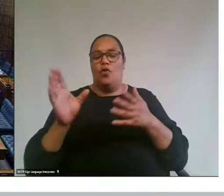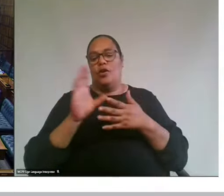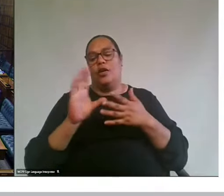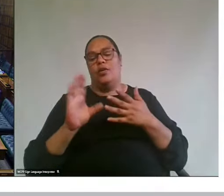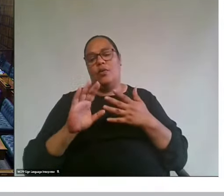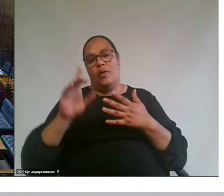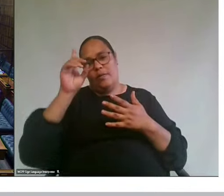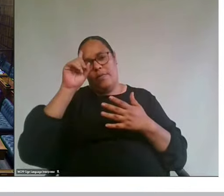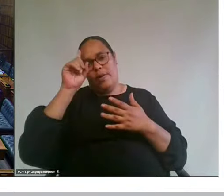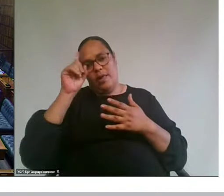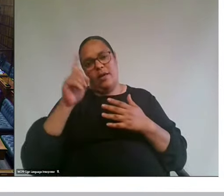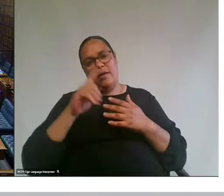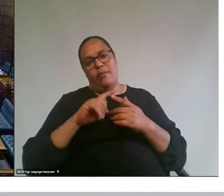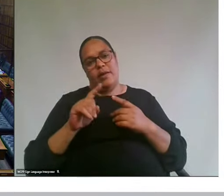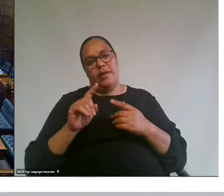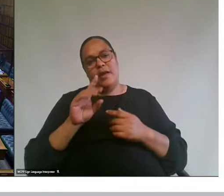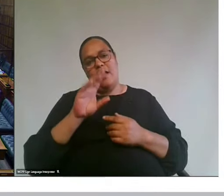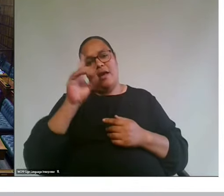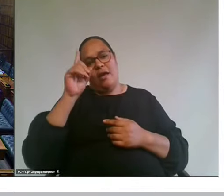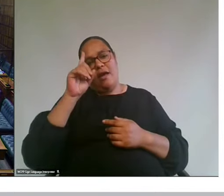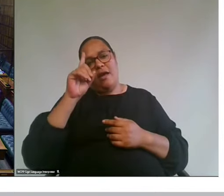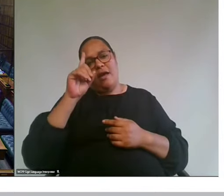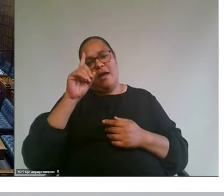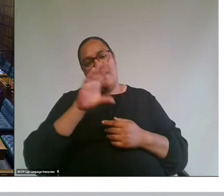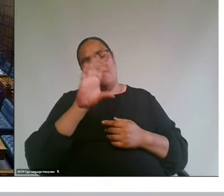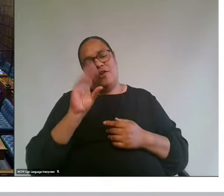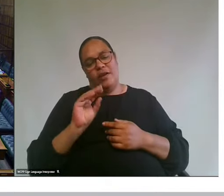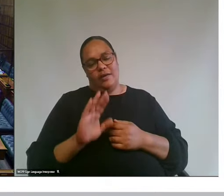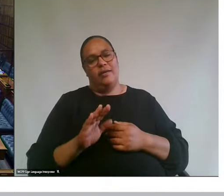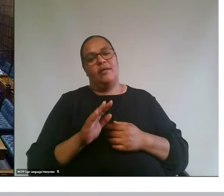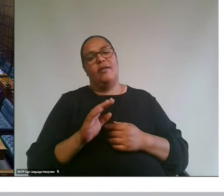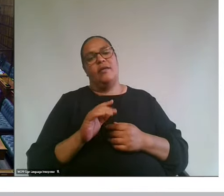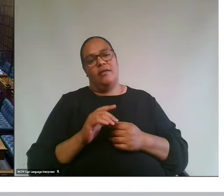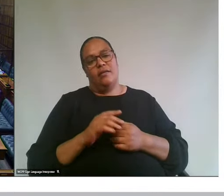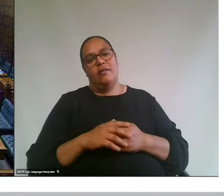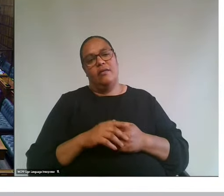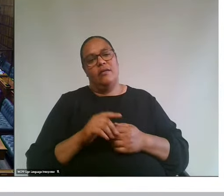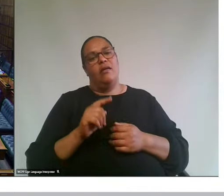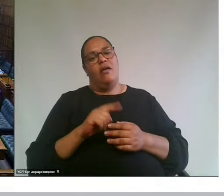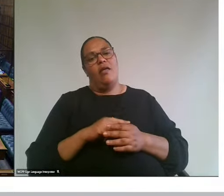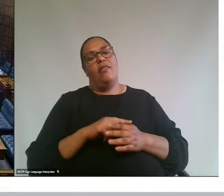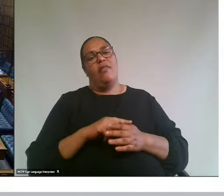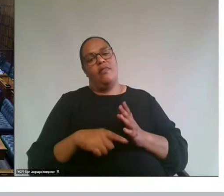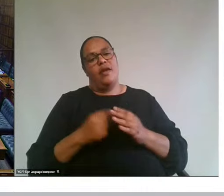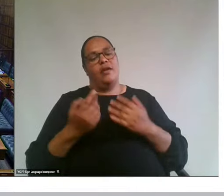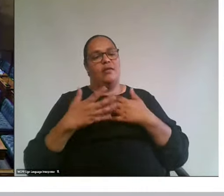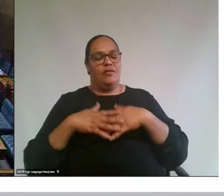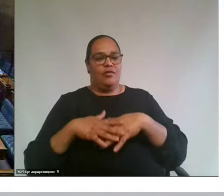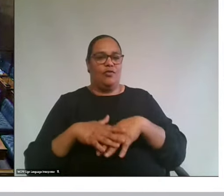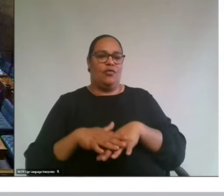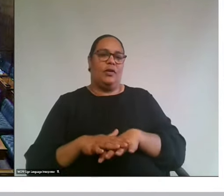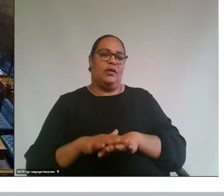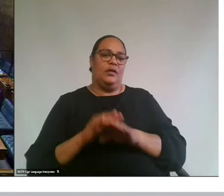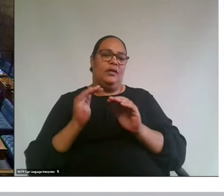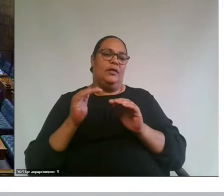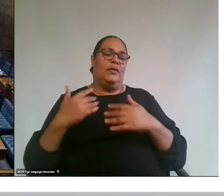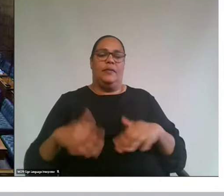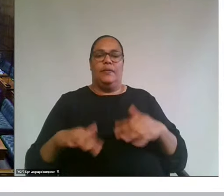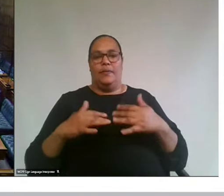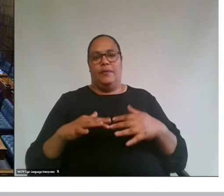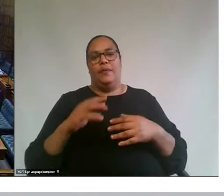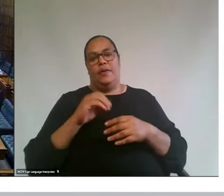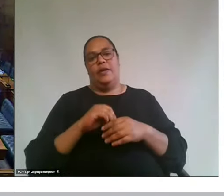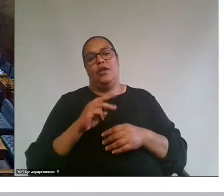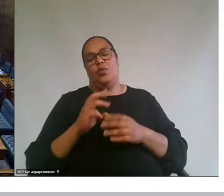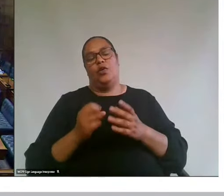black but predominantly African um and they are integrating seamlessly into the